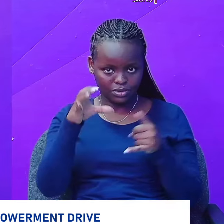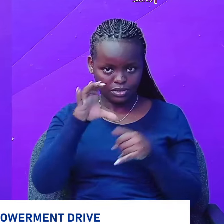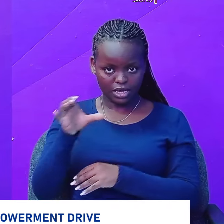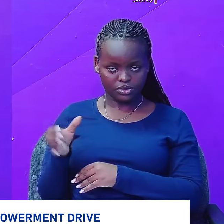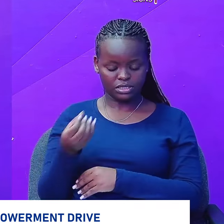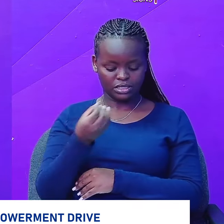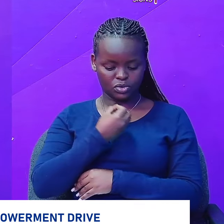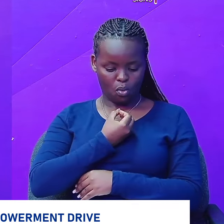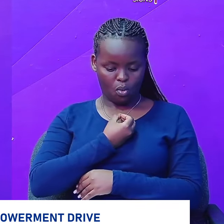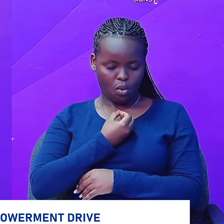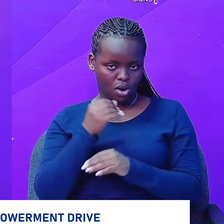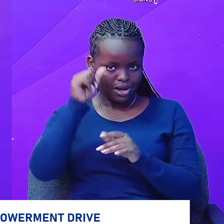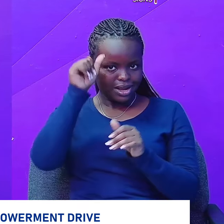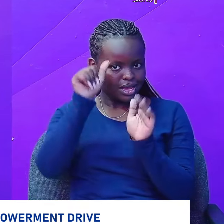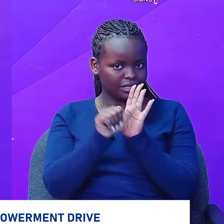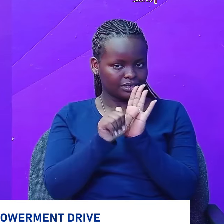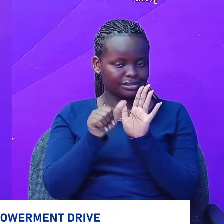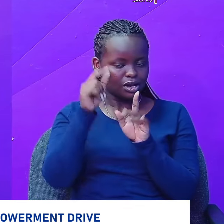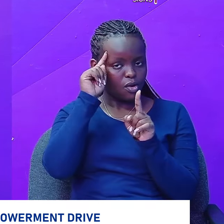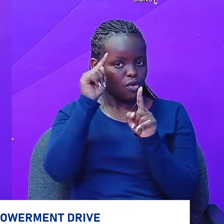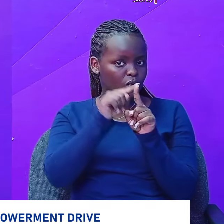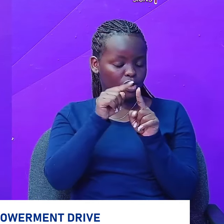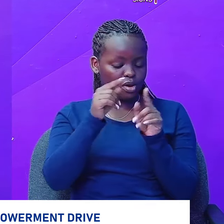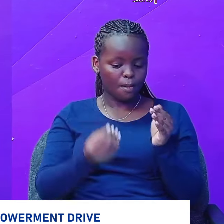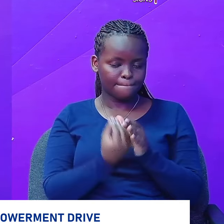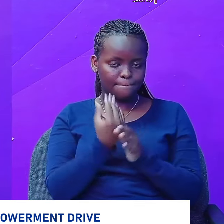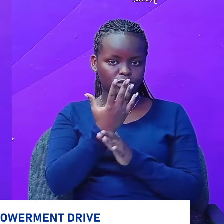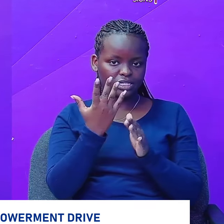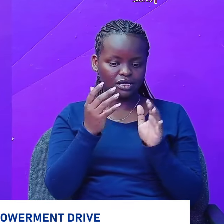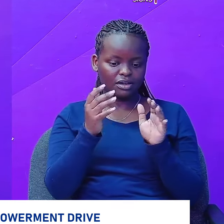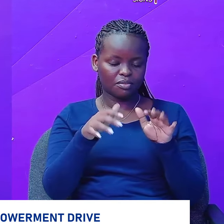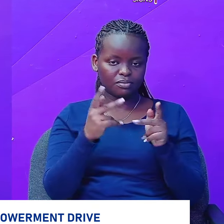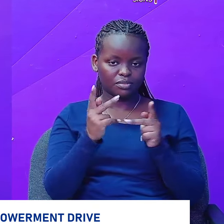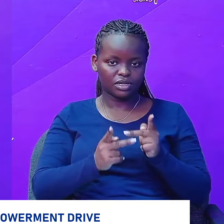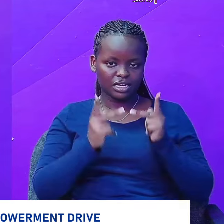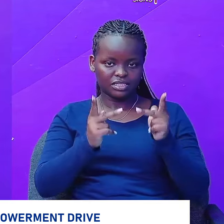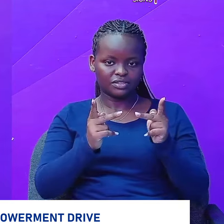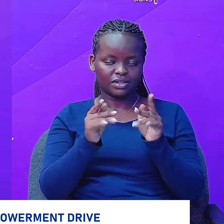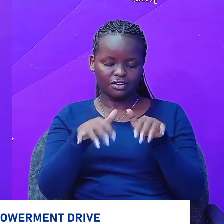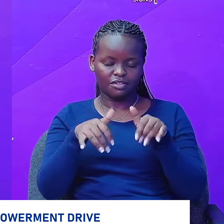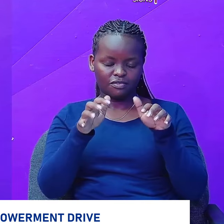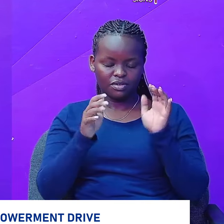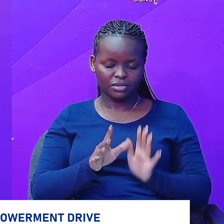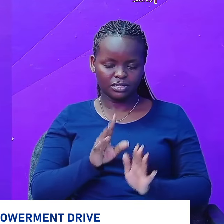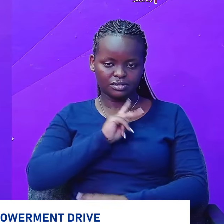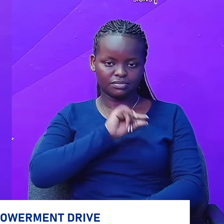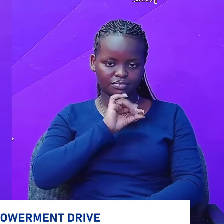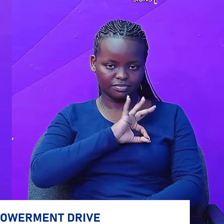own agenda of boosting agricultural productivity and farmers' earnings.